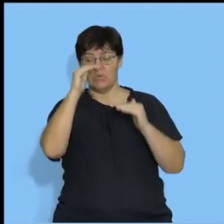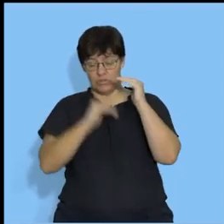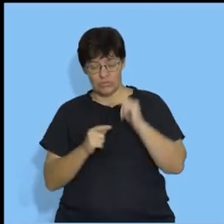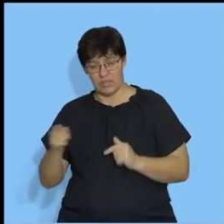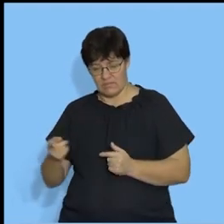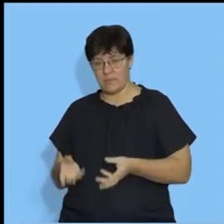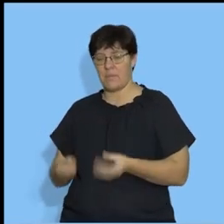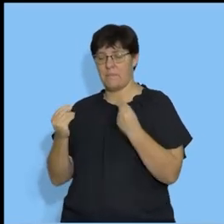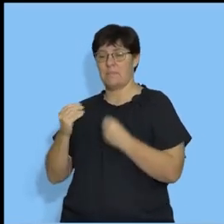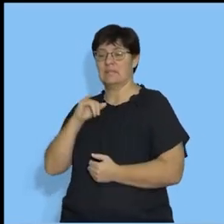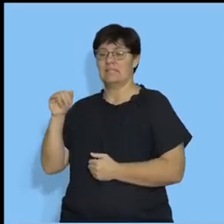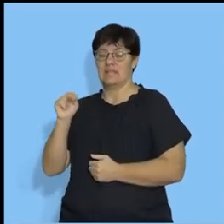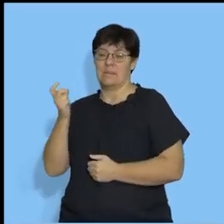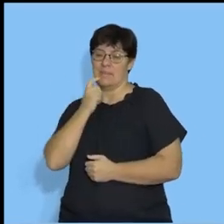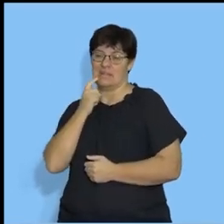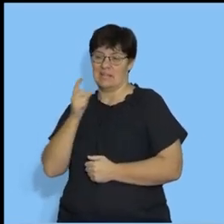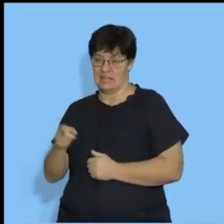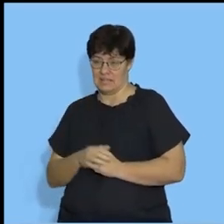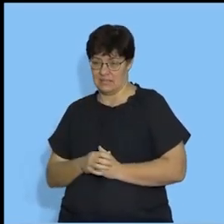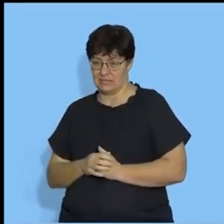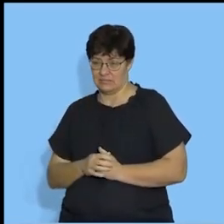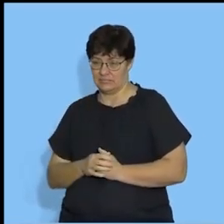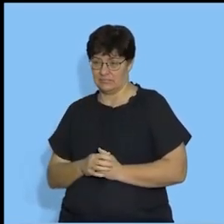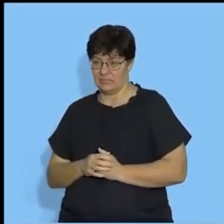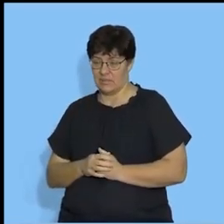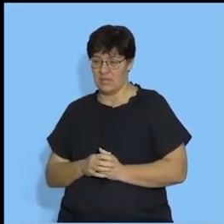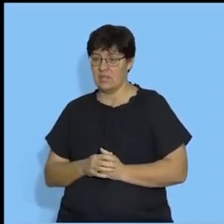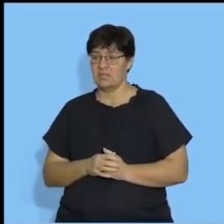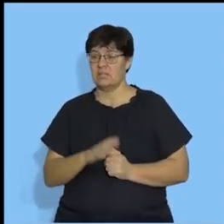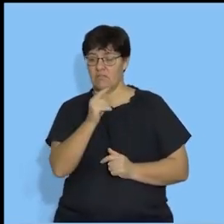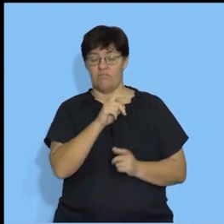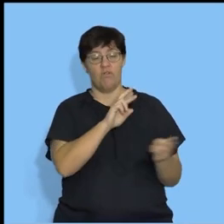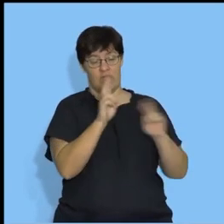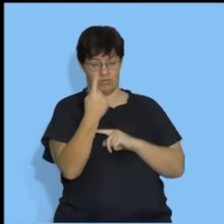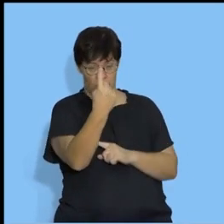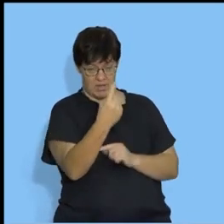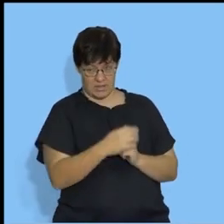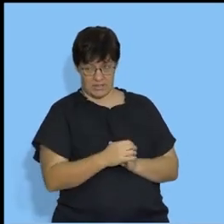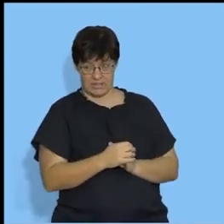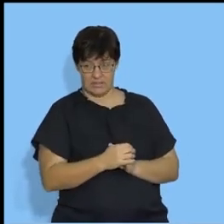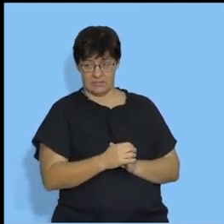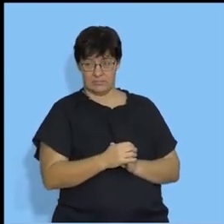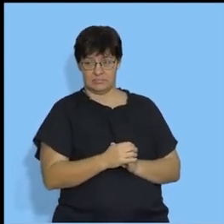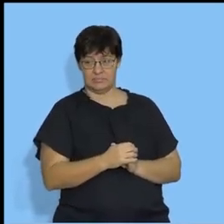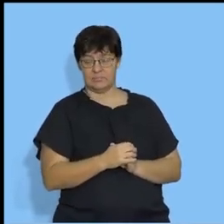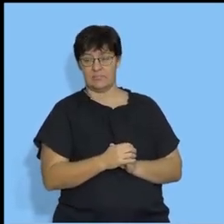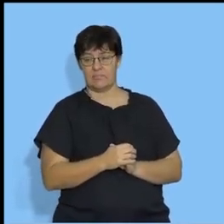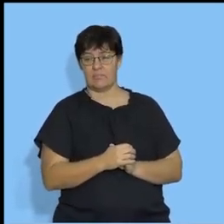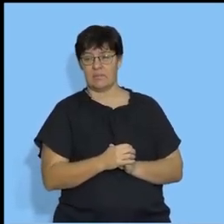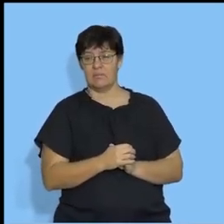metal. So this is plus 2 electrons. This is for reaction 1, all right, Zn, right? But in the